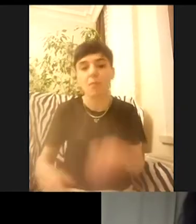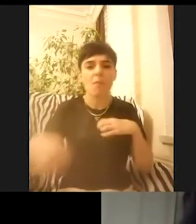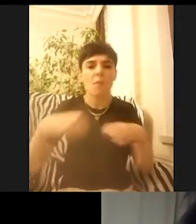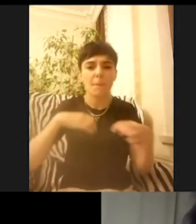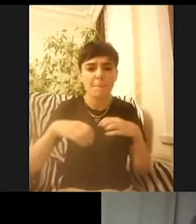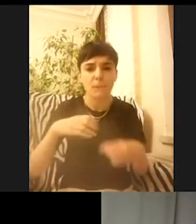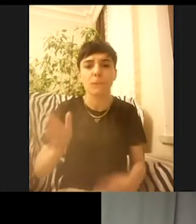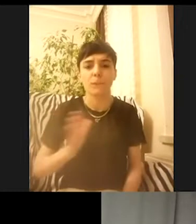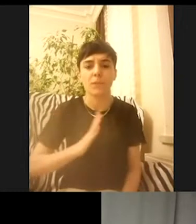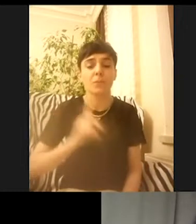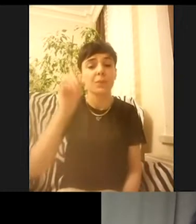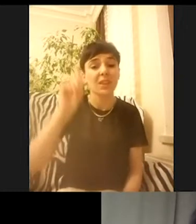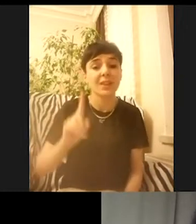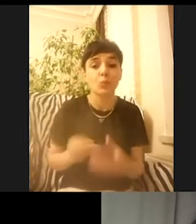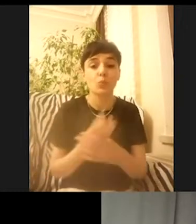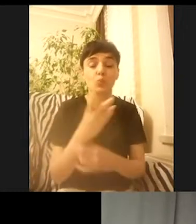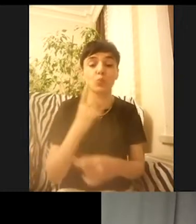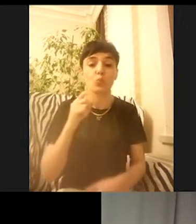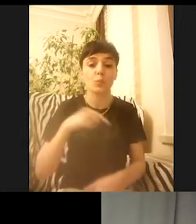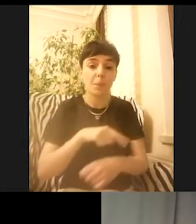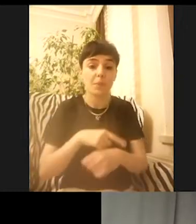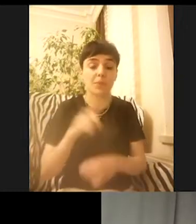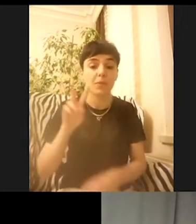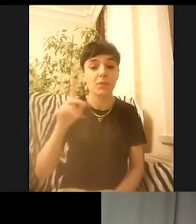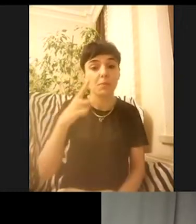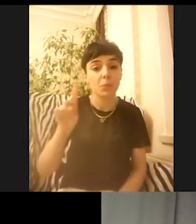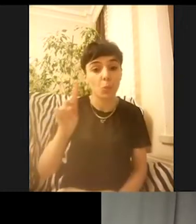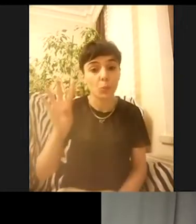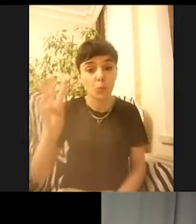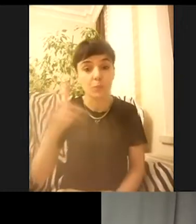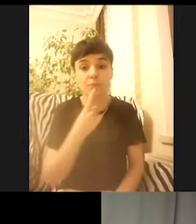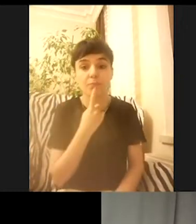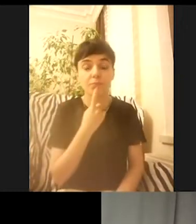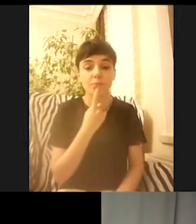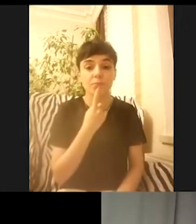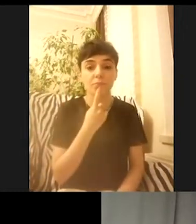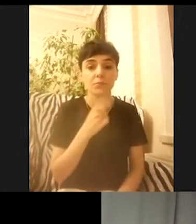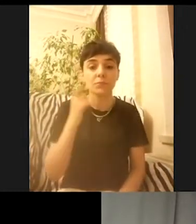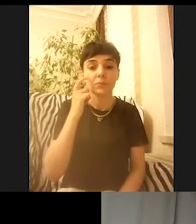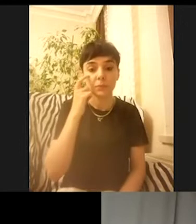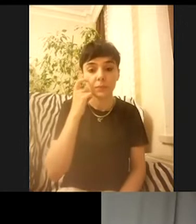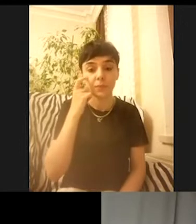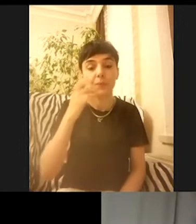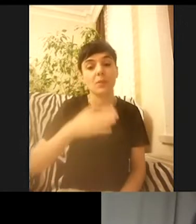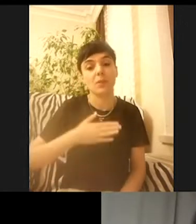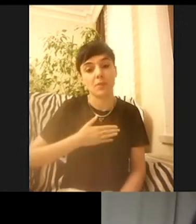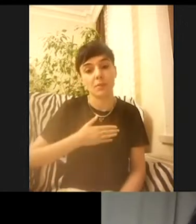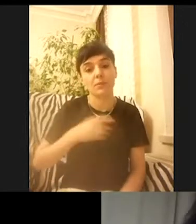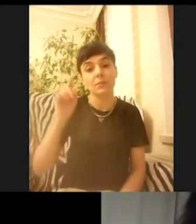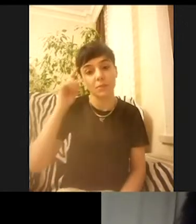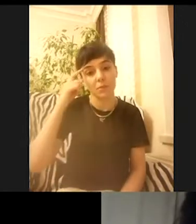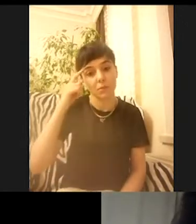2014. I would like to tell you my testimony as one of the founding members of this club. I want you to hear